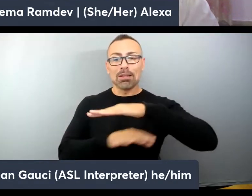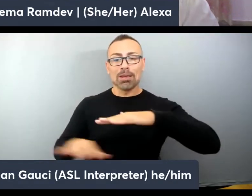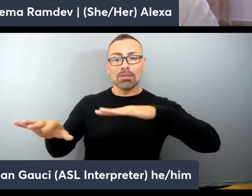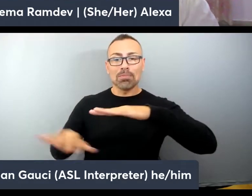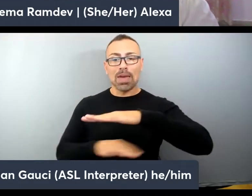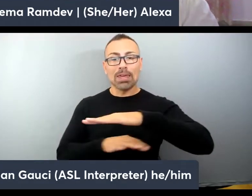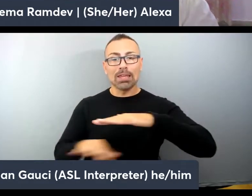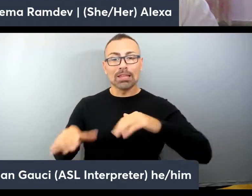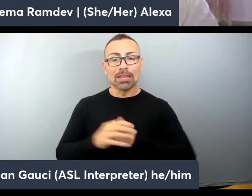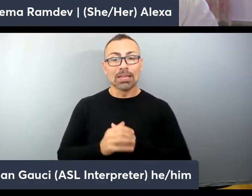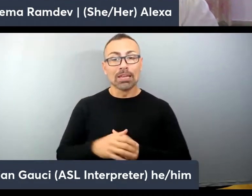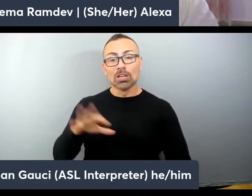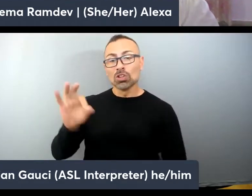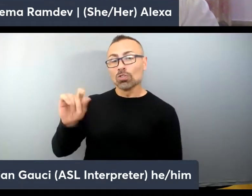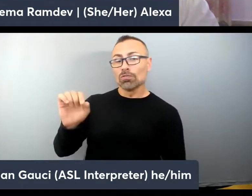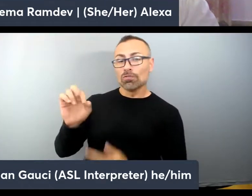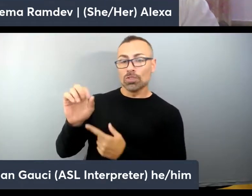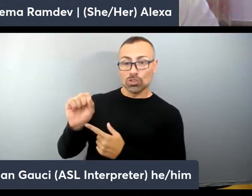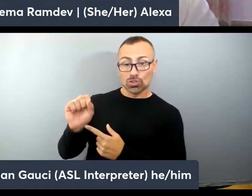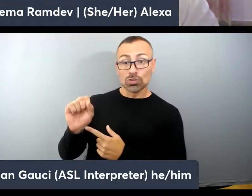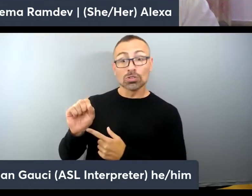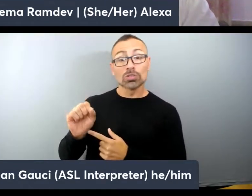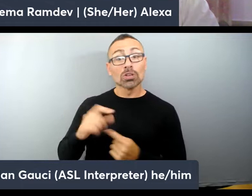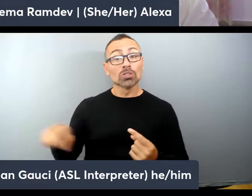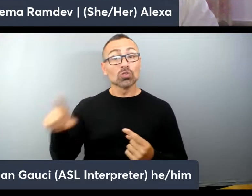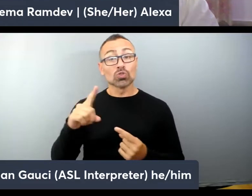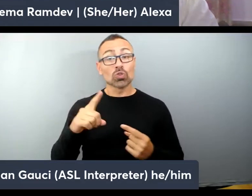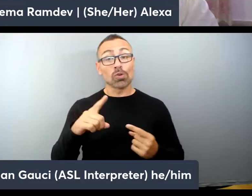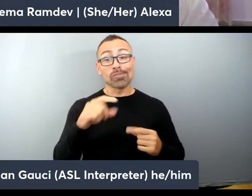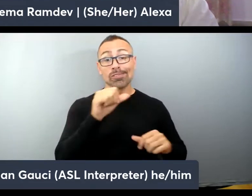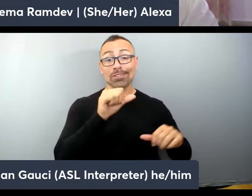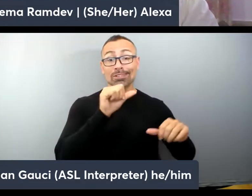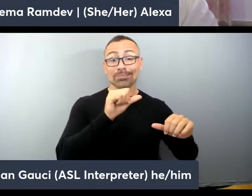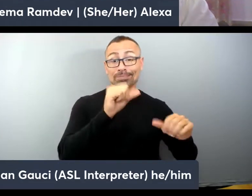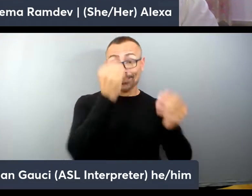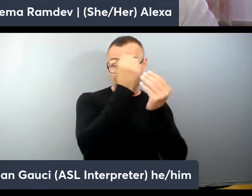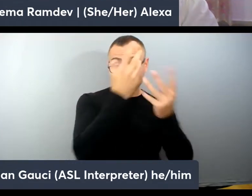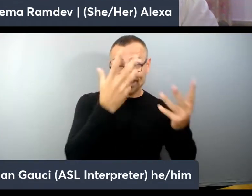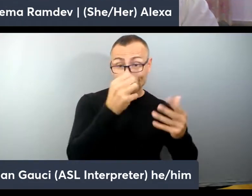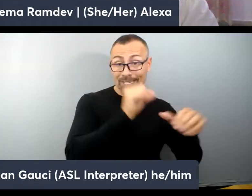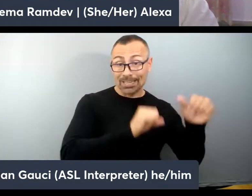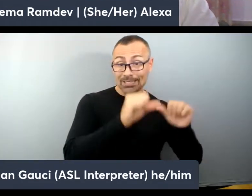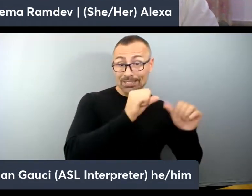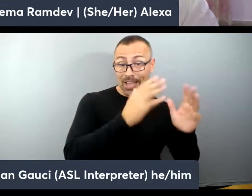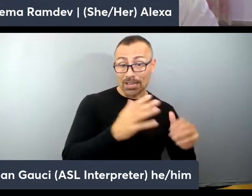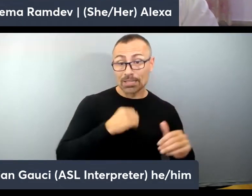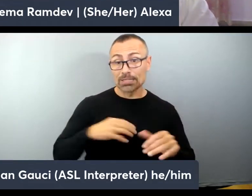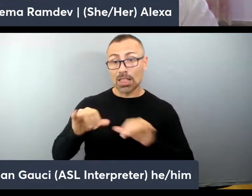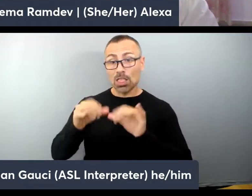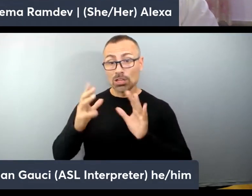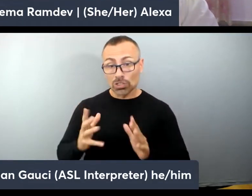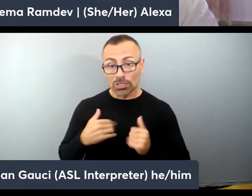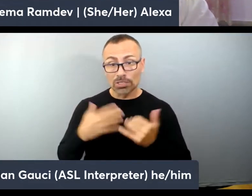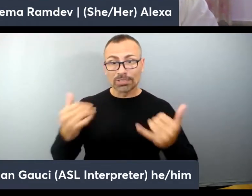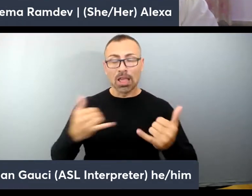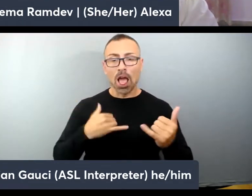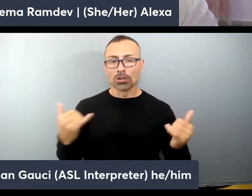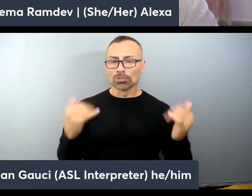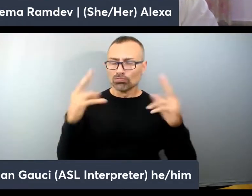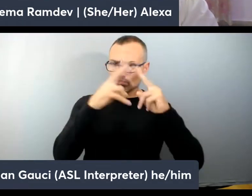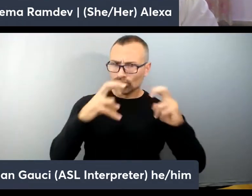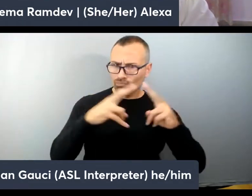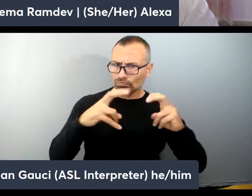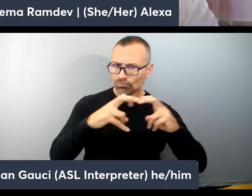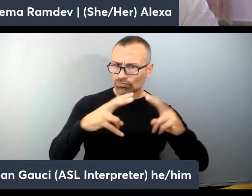level, which allows data scientists and data engineers to search at a more granular level for